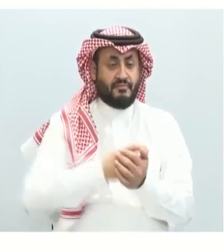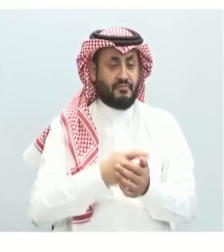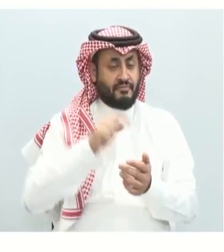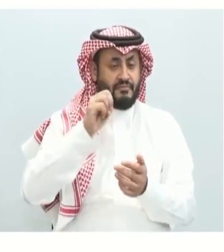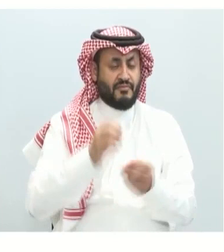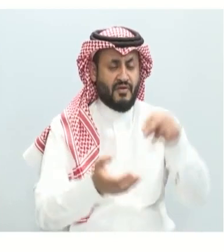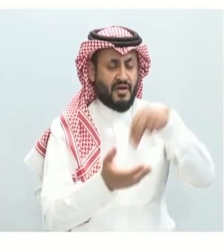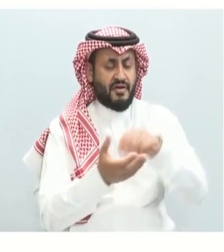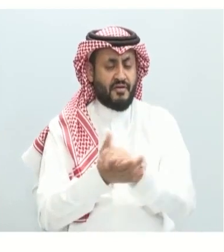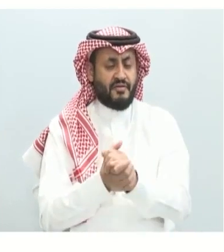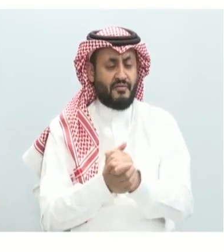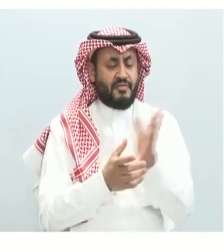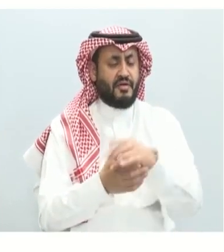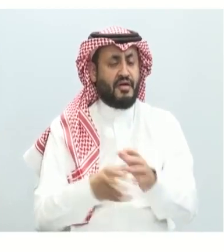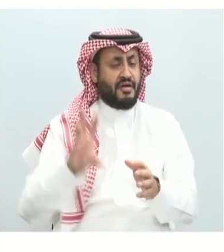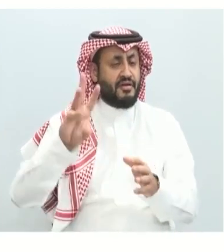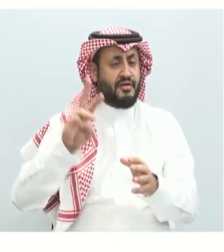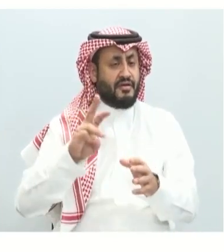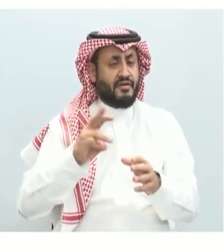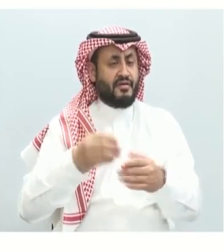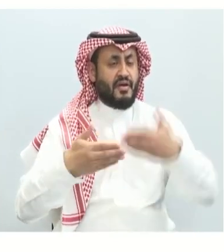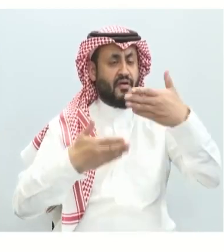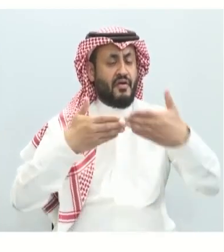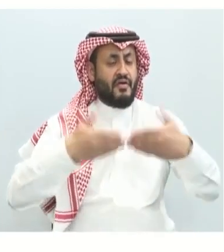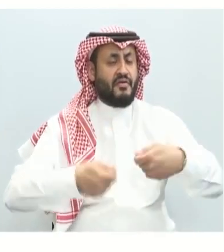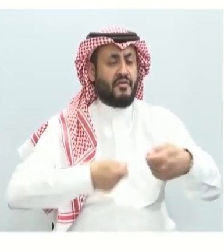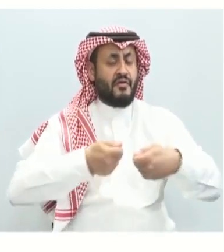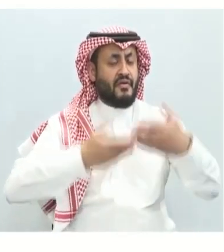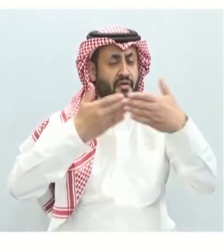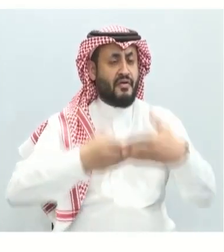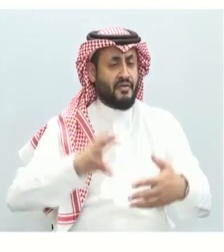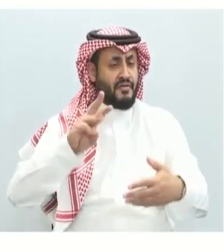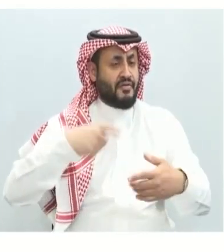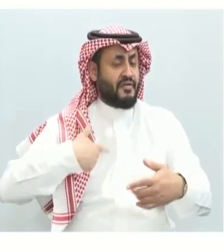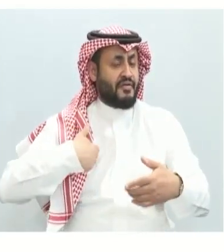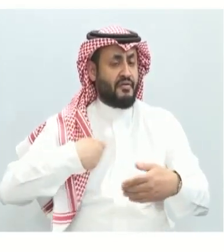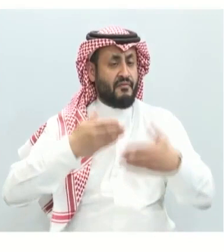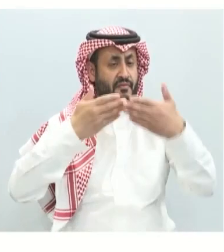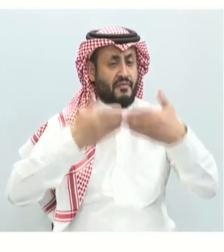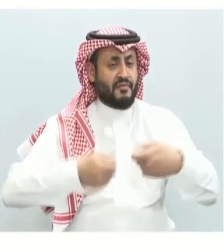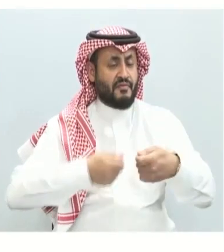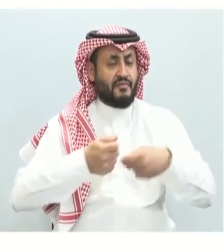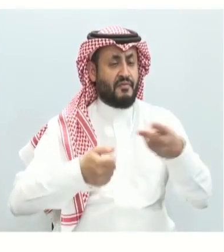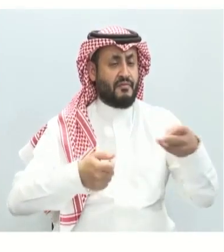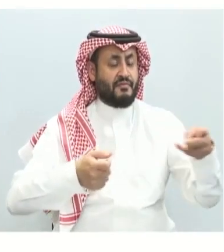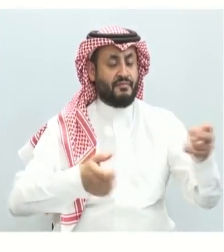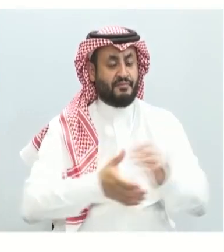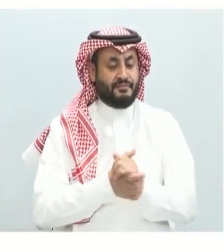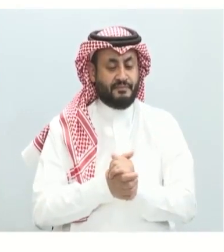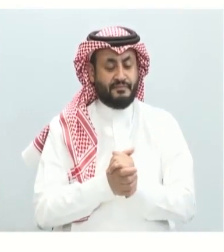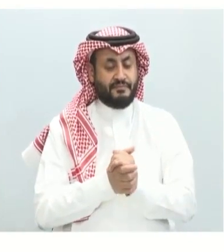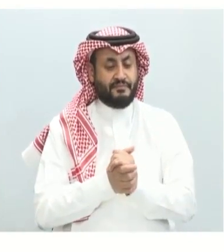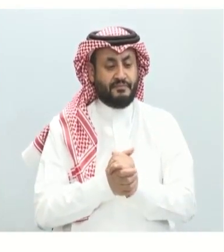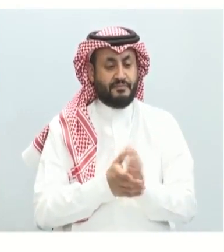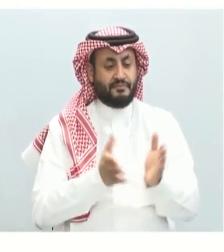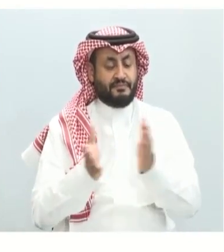say six names of stores, to say six names of different stores. So